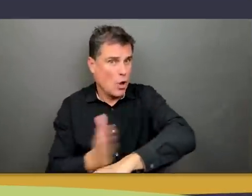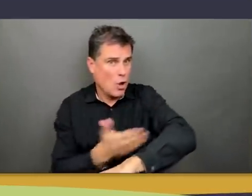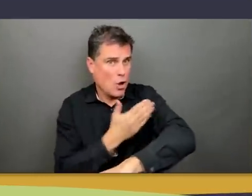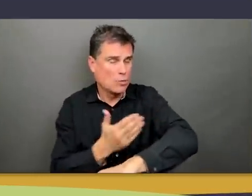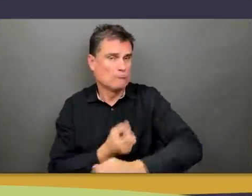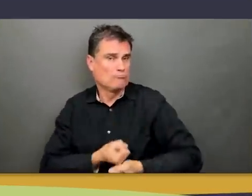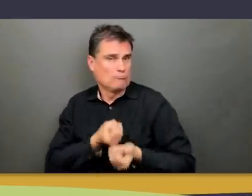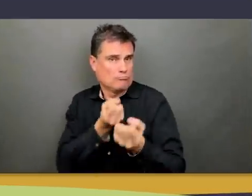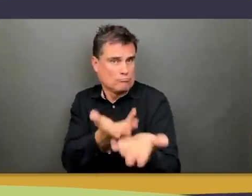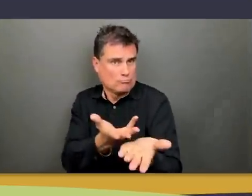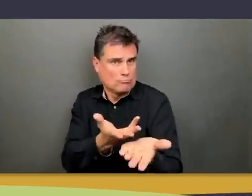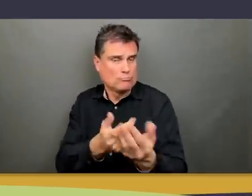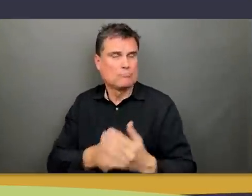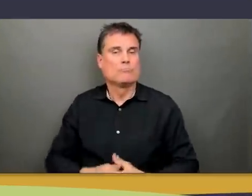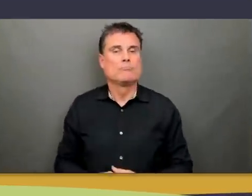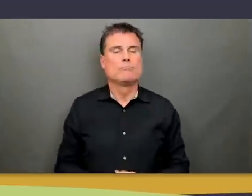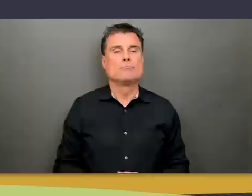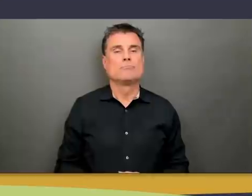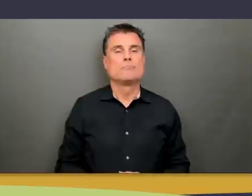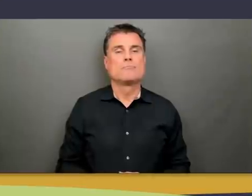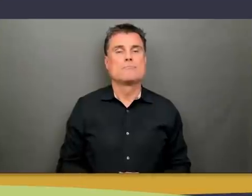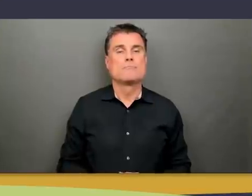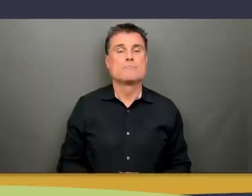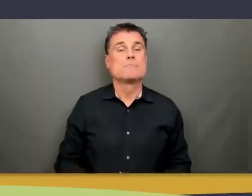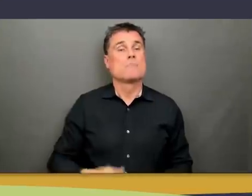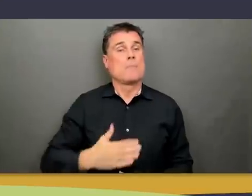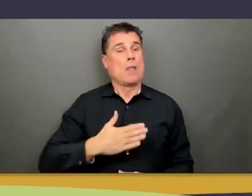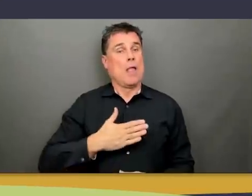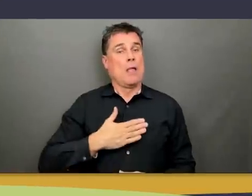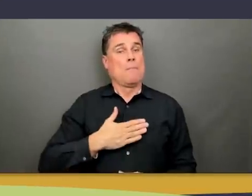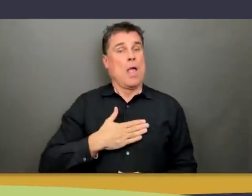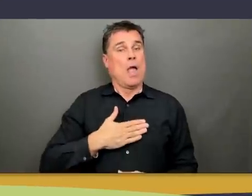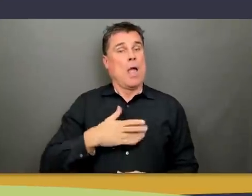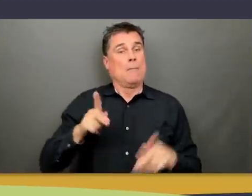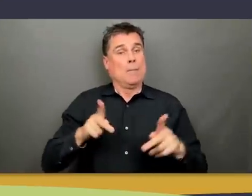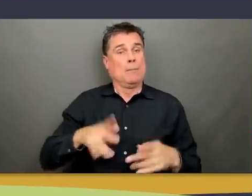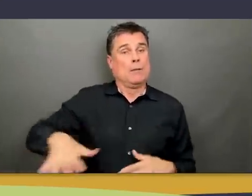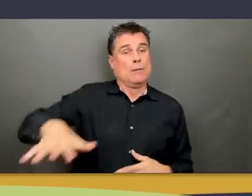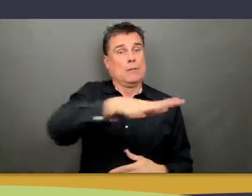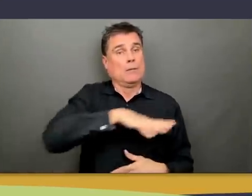way of giving thanks in our traditional language and even in English language,